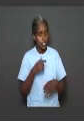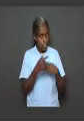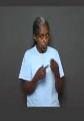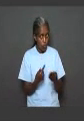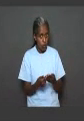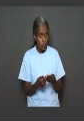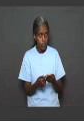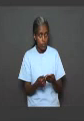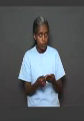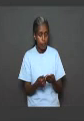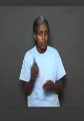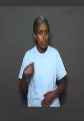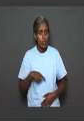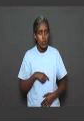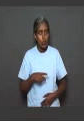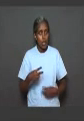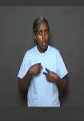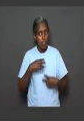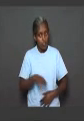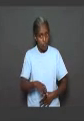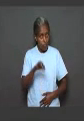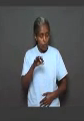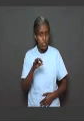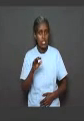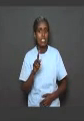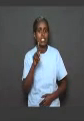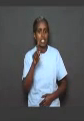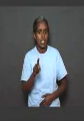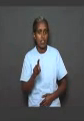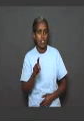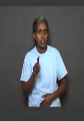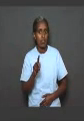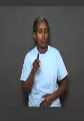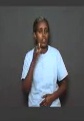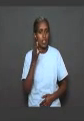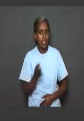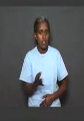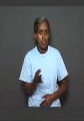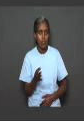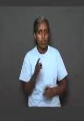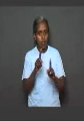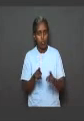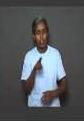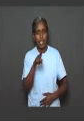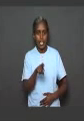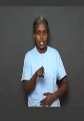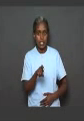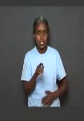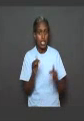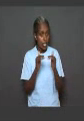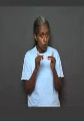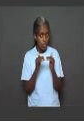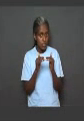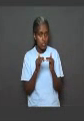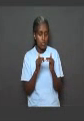Therefore, we have found that the derivative of f of x